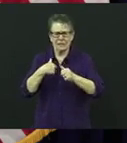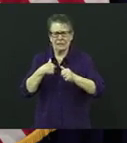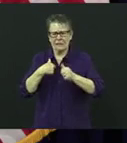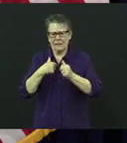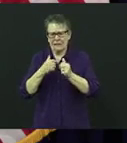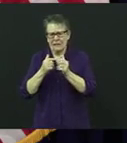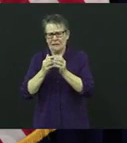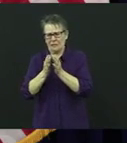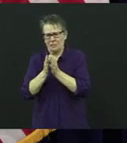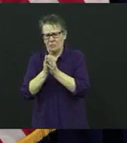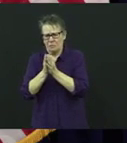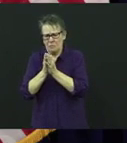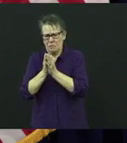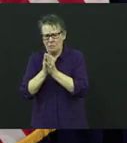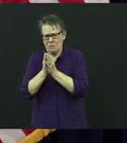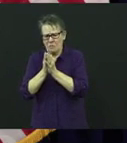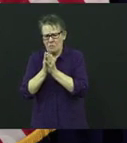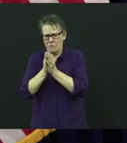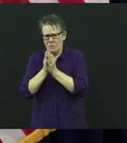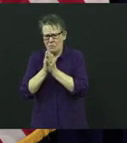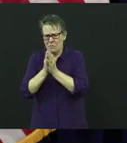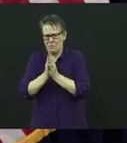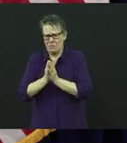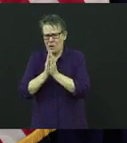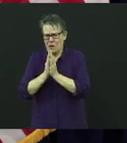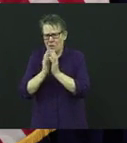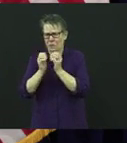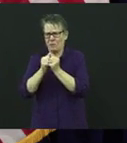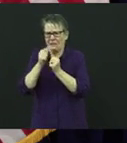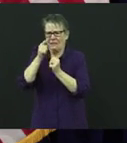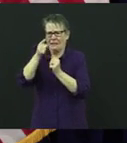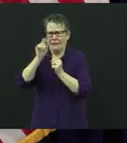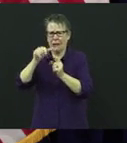there, because they've been really at ground zero. Please, ma'am.